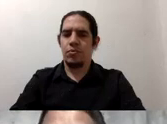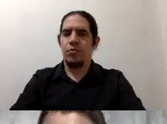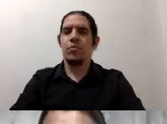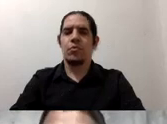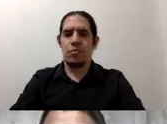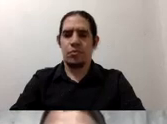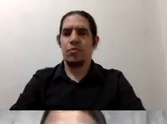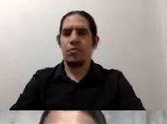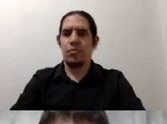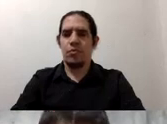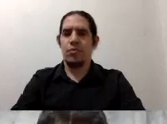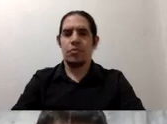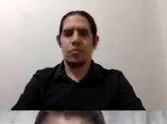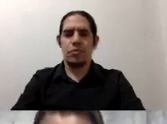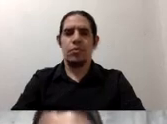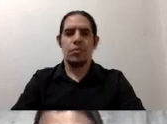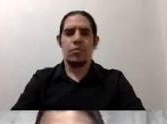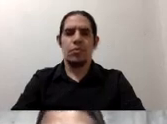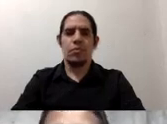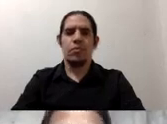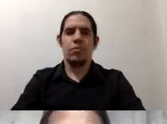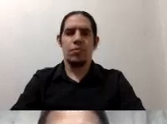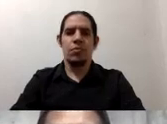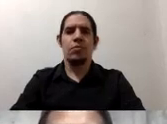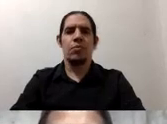standard. Next one, please.